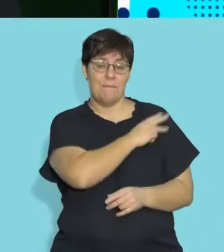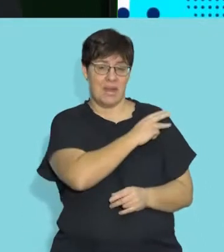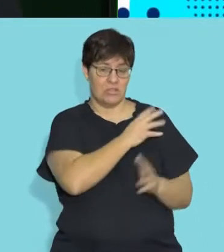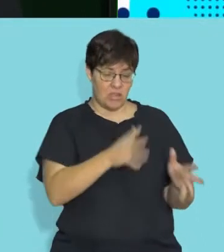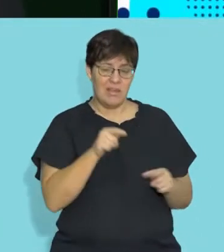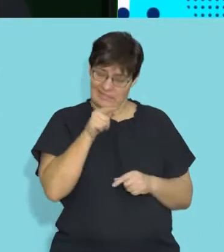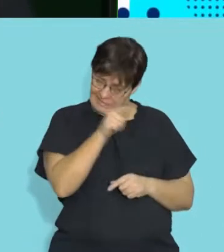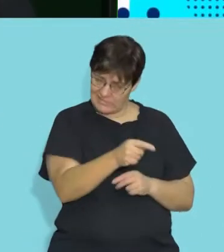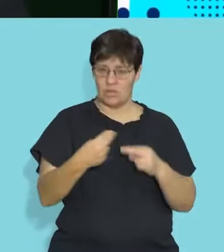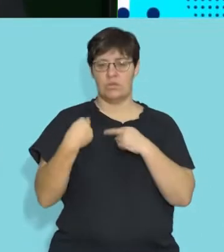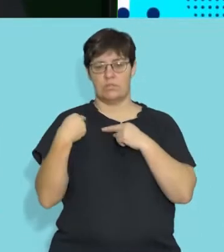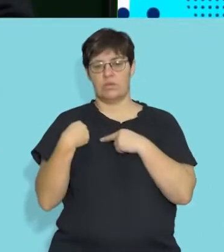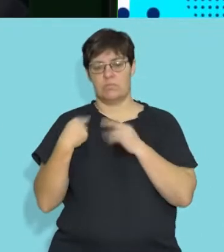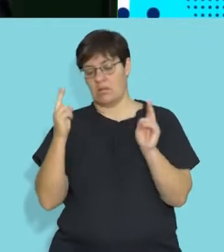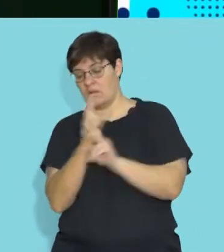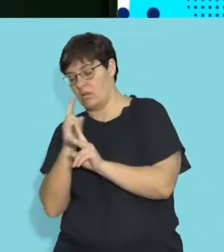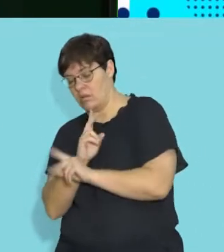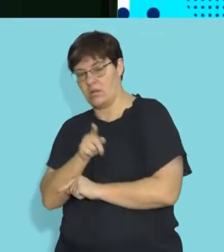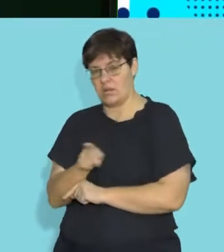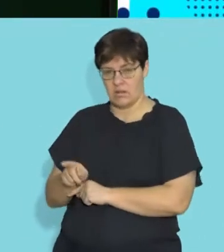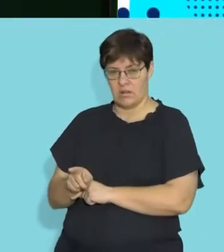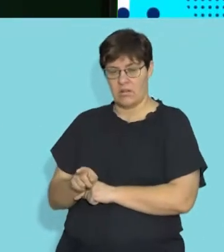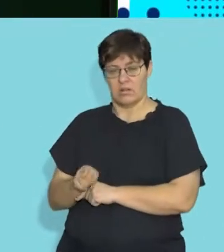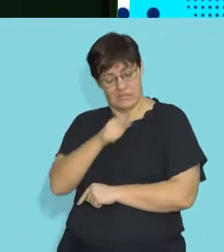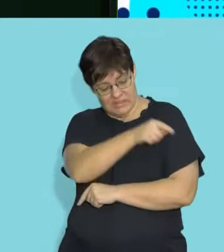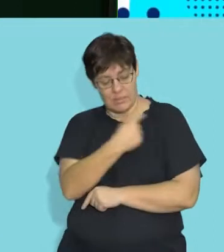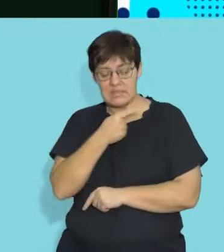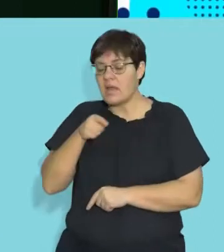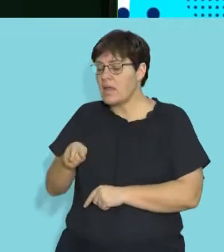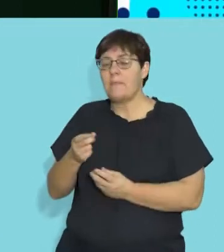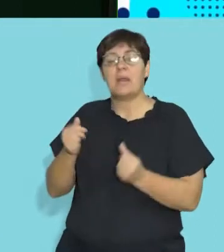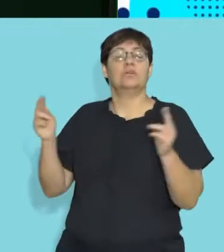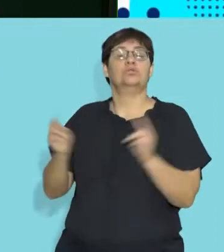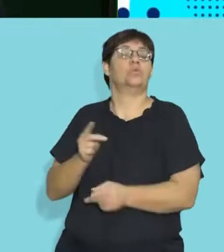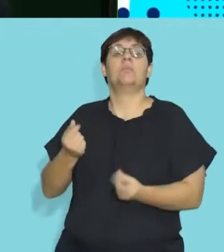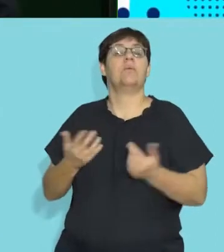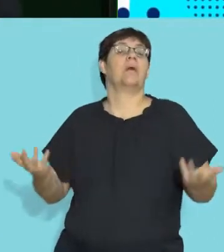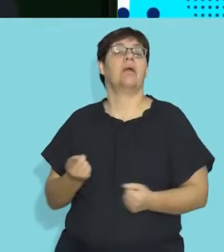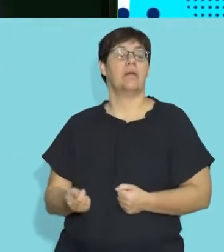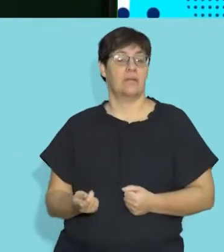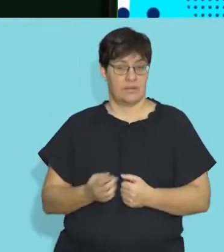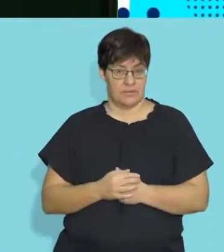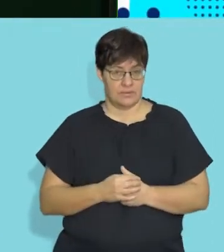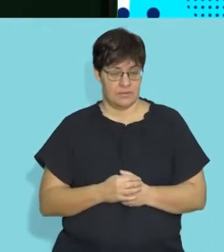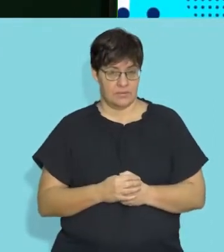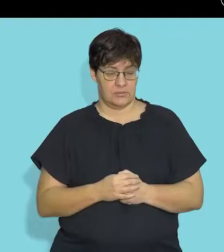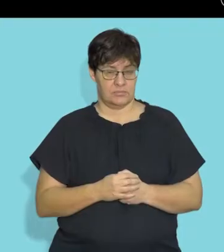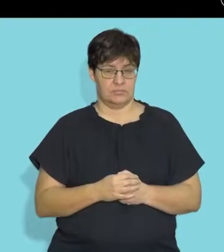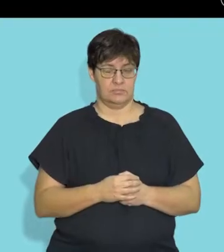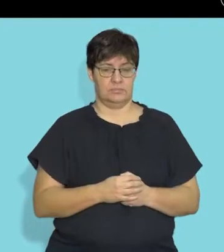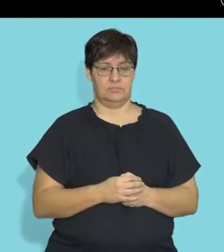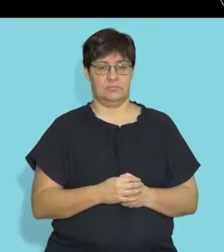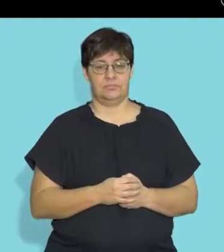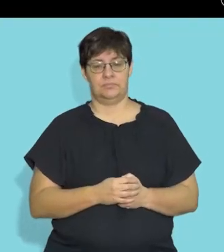for that branch, and the manager needs to account for the money that is being stolen. Also,